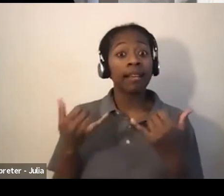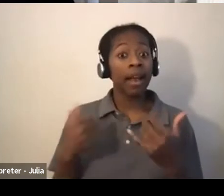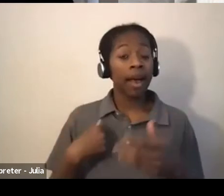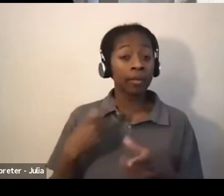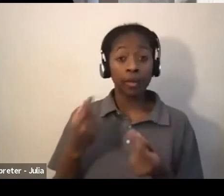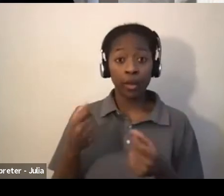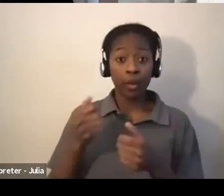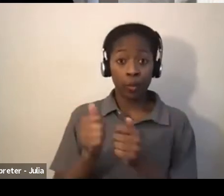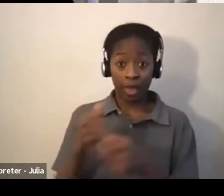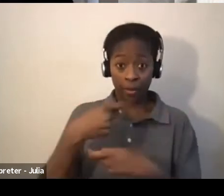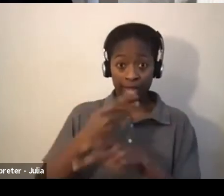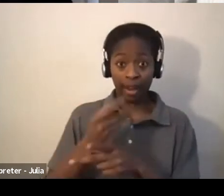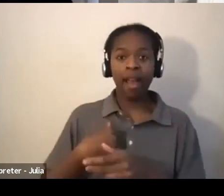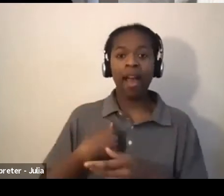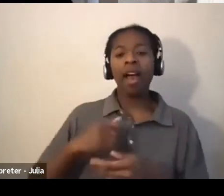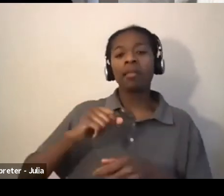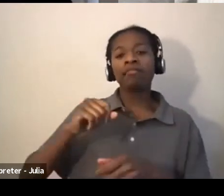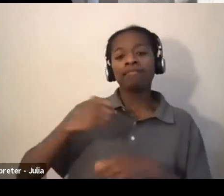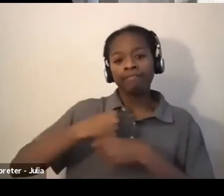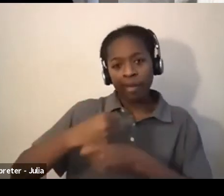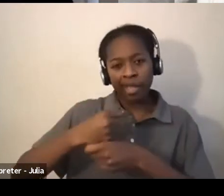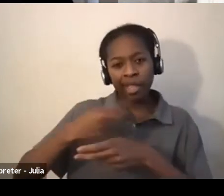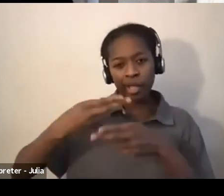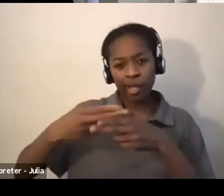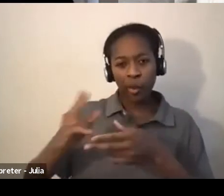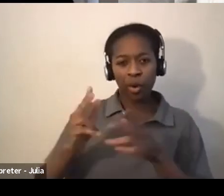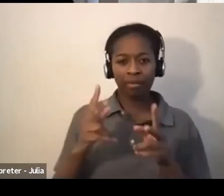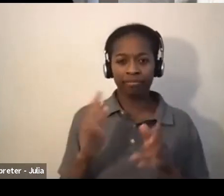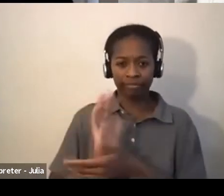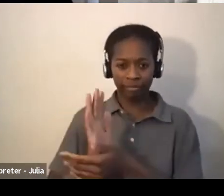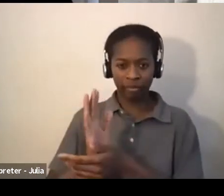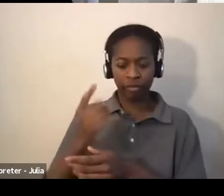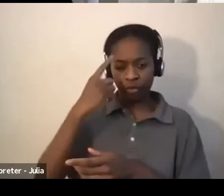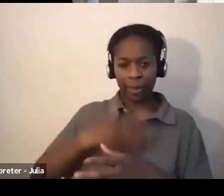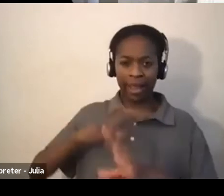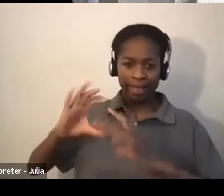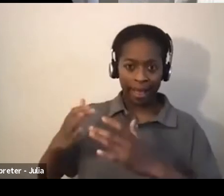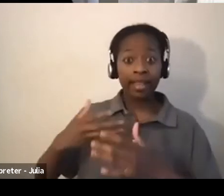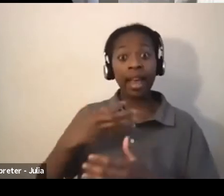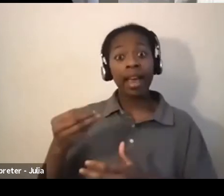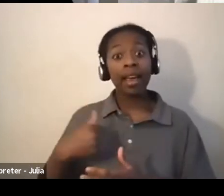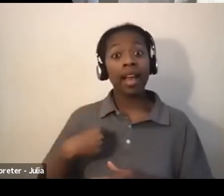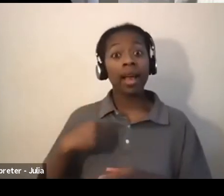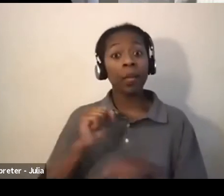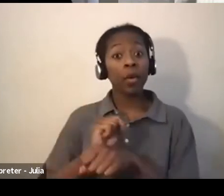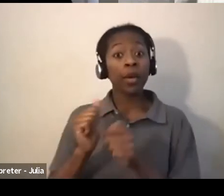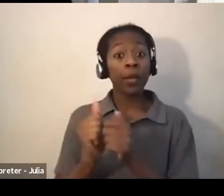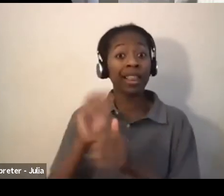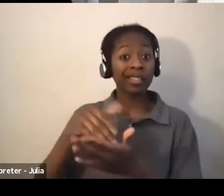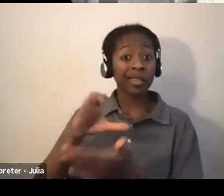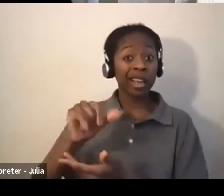now is I'm working on a short film for a class of mine, and also to actually working with Central Casting for background acting.